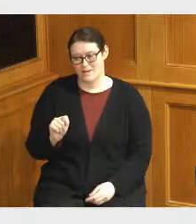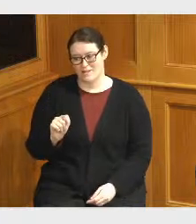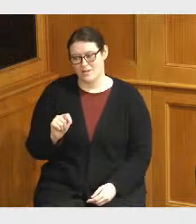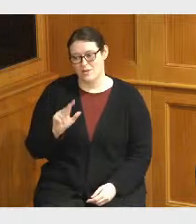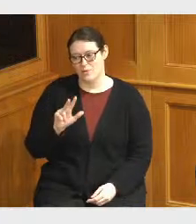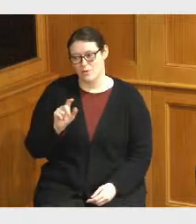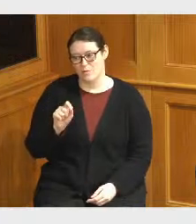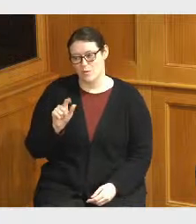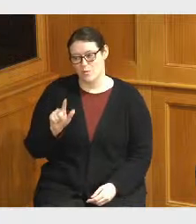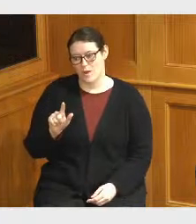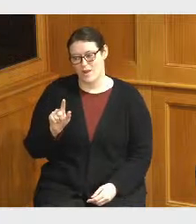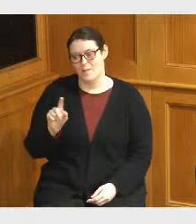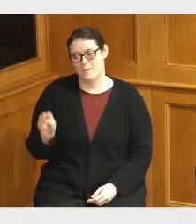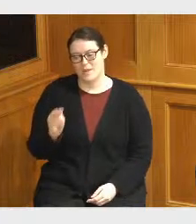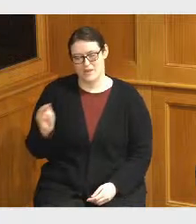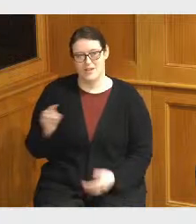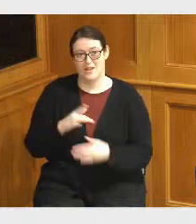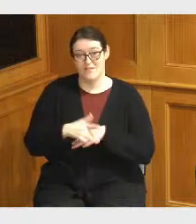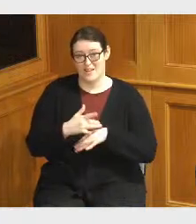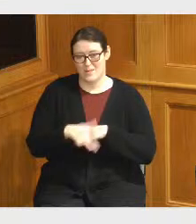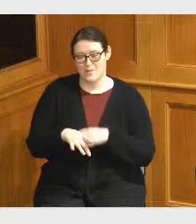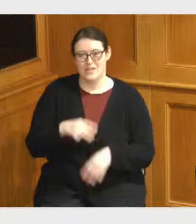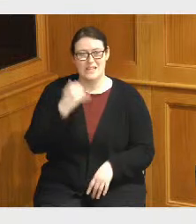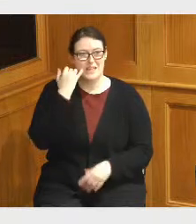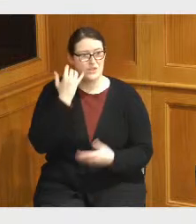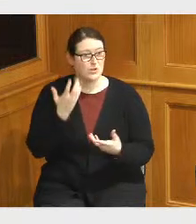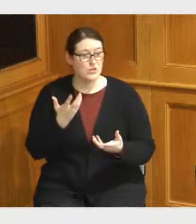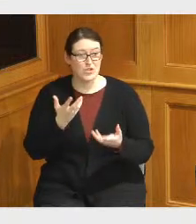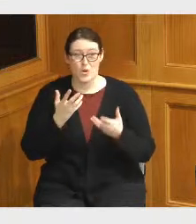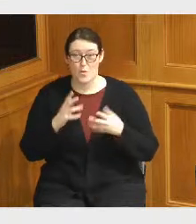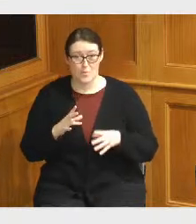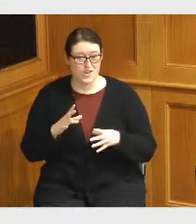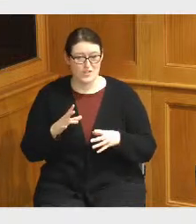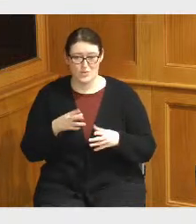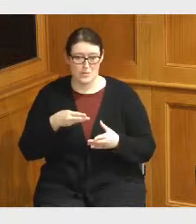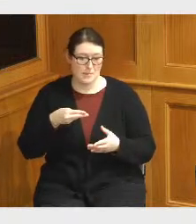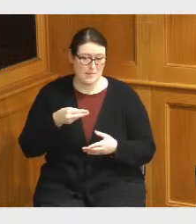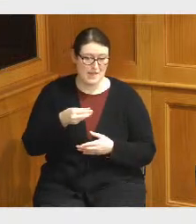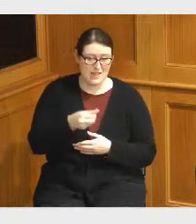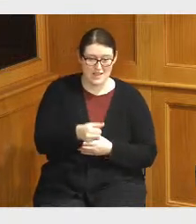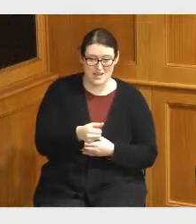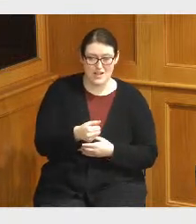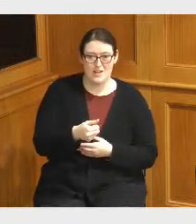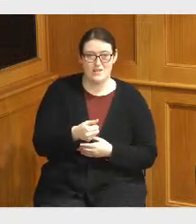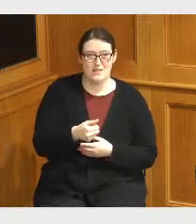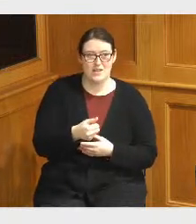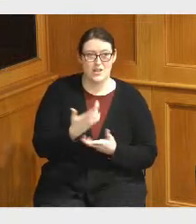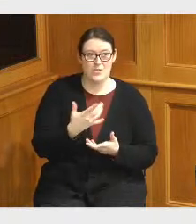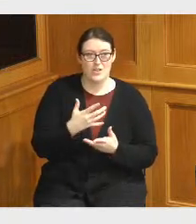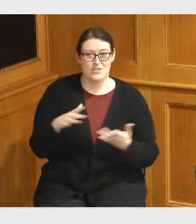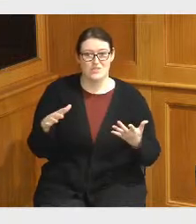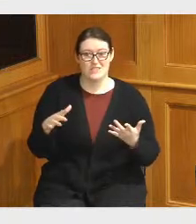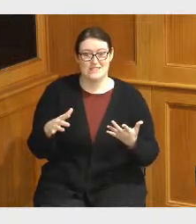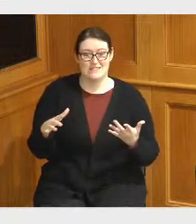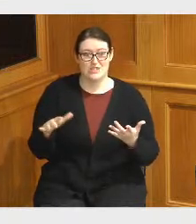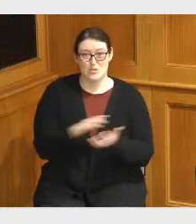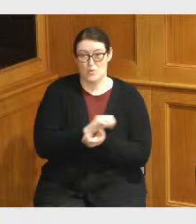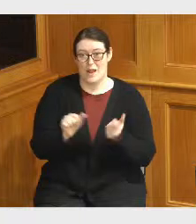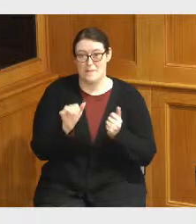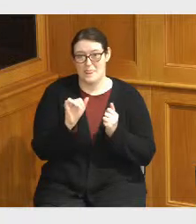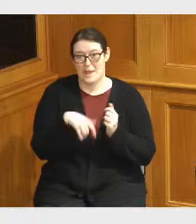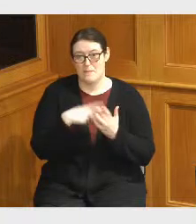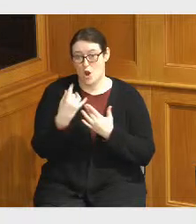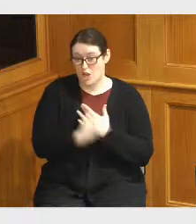board decides not to add another $1 million to the Norwood grant, we would have roughly 4.5 to